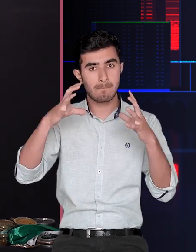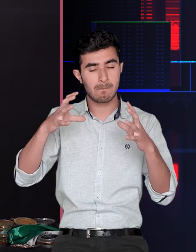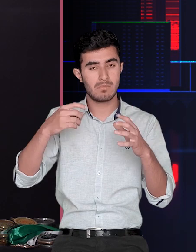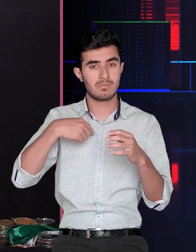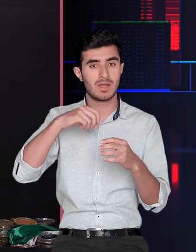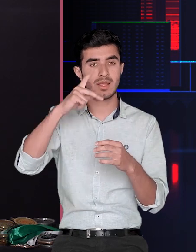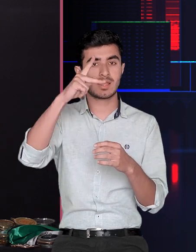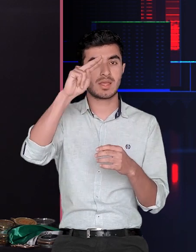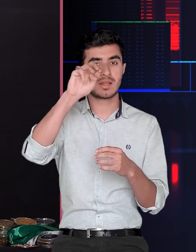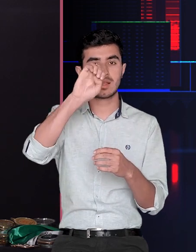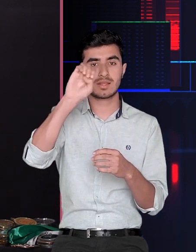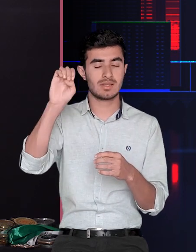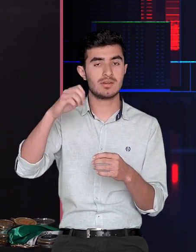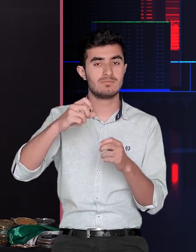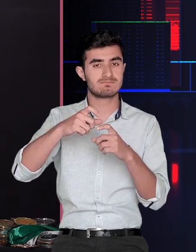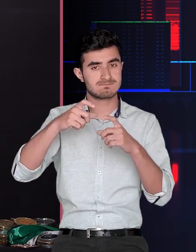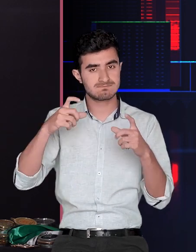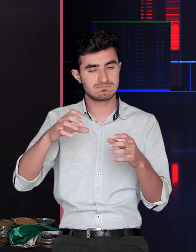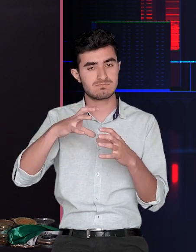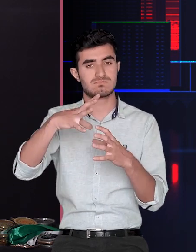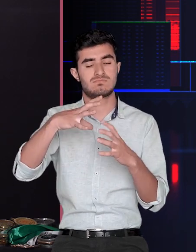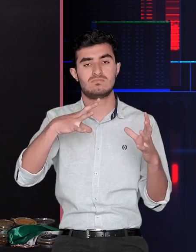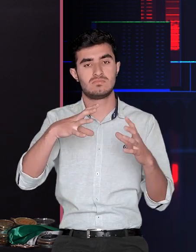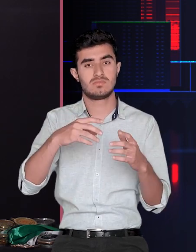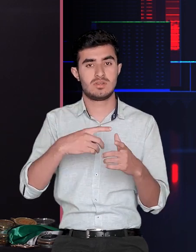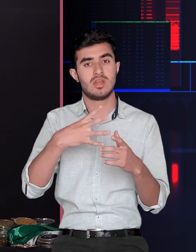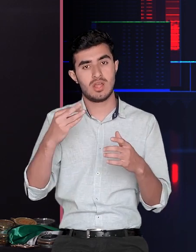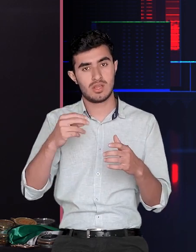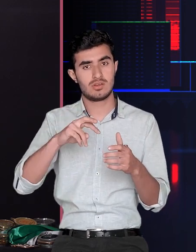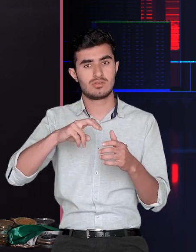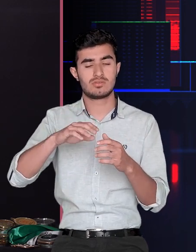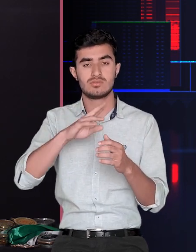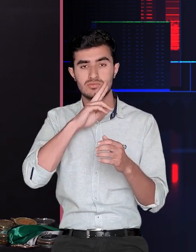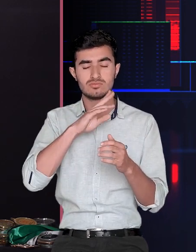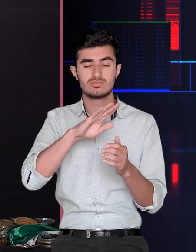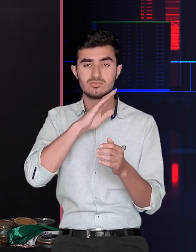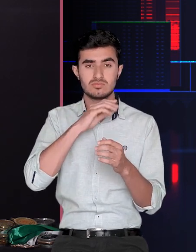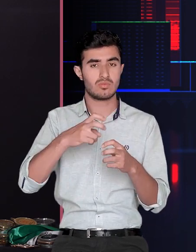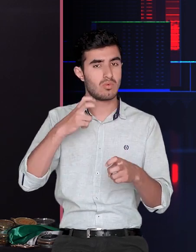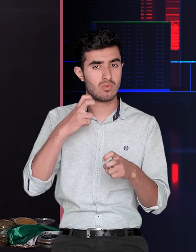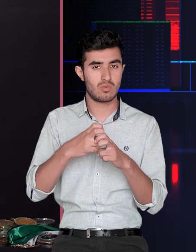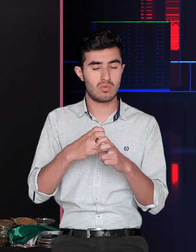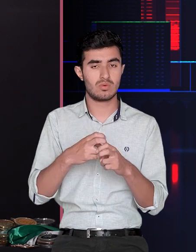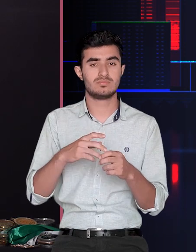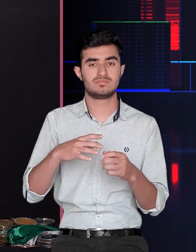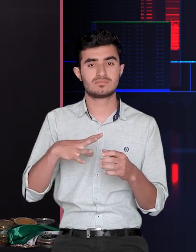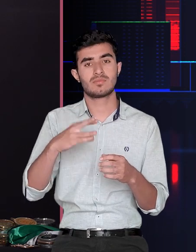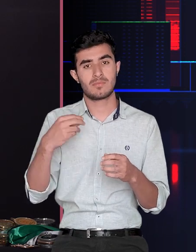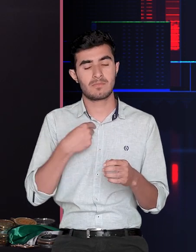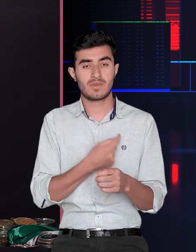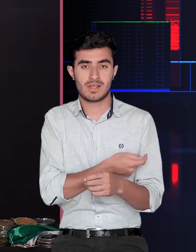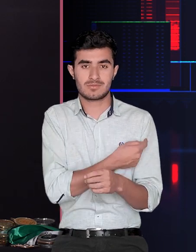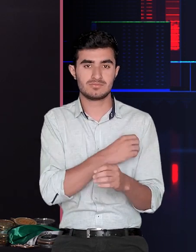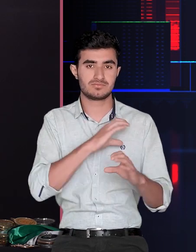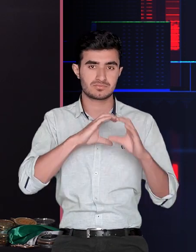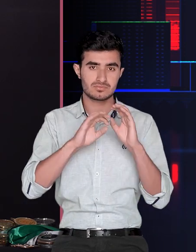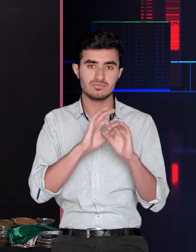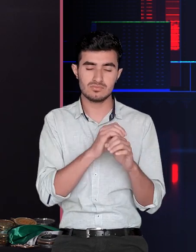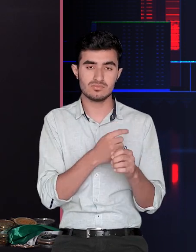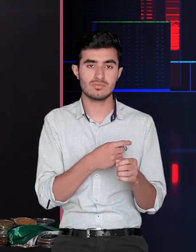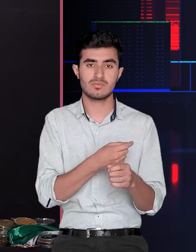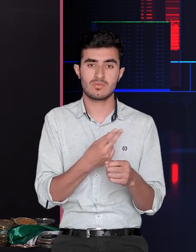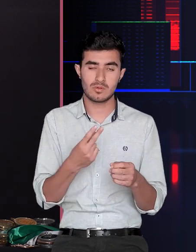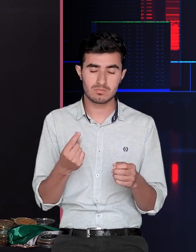or cured or how to deal with it in any capacity, really. But we met a rheumatologist,